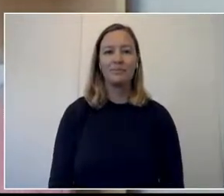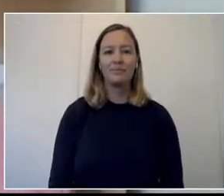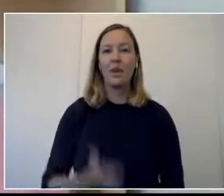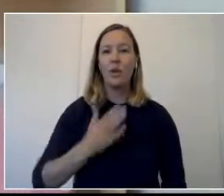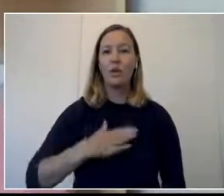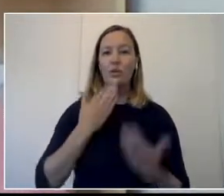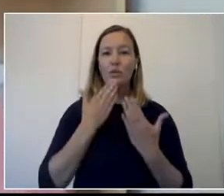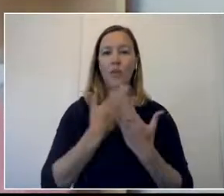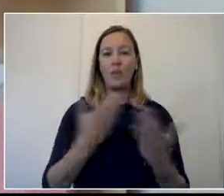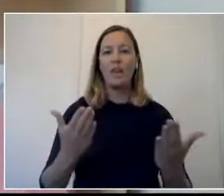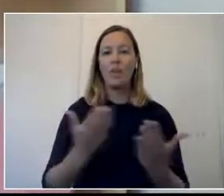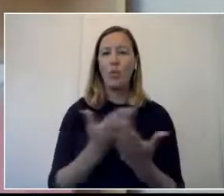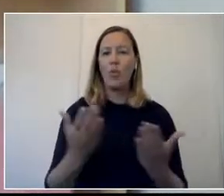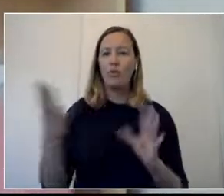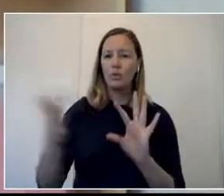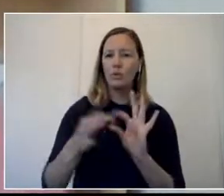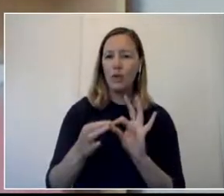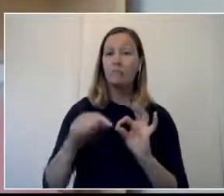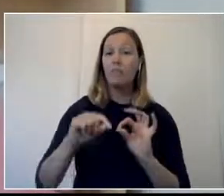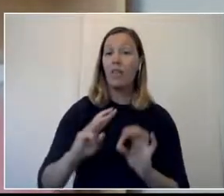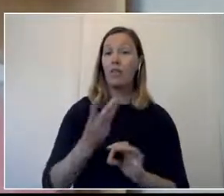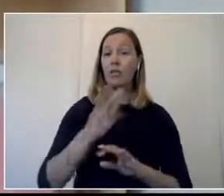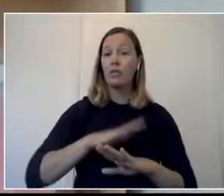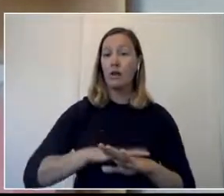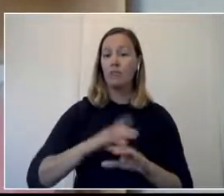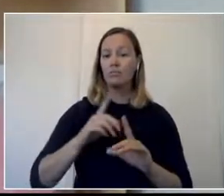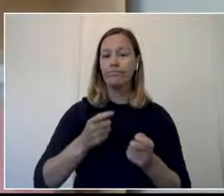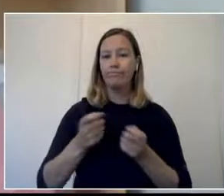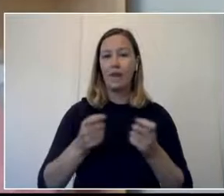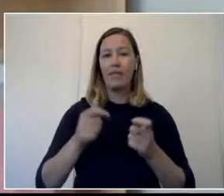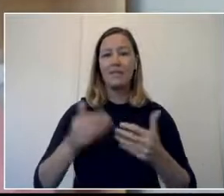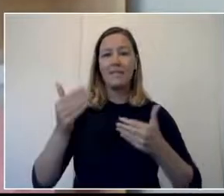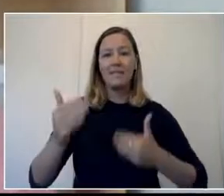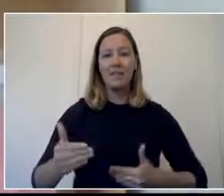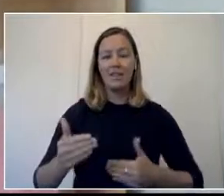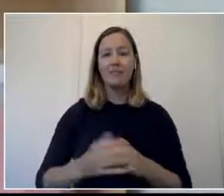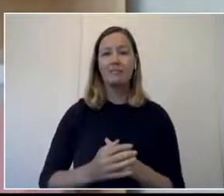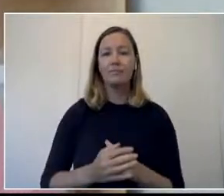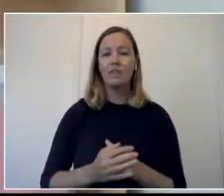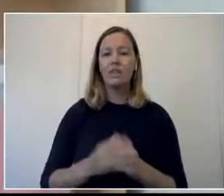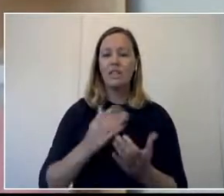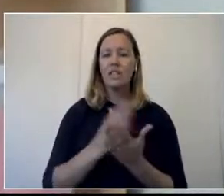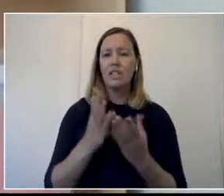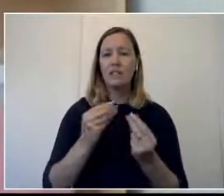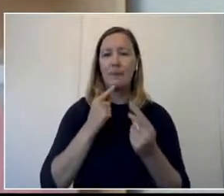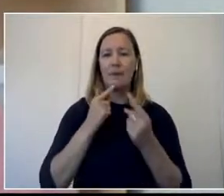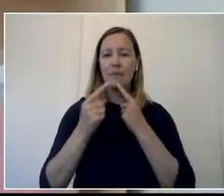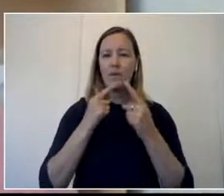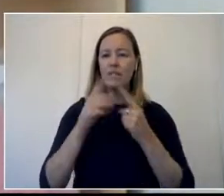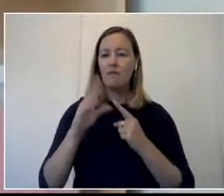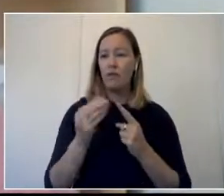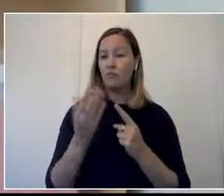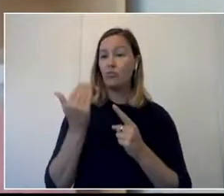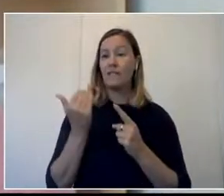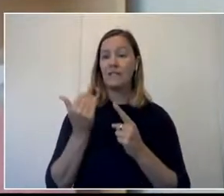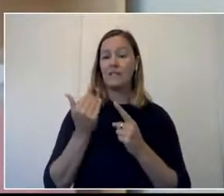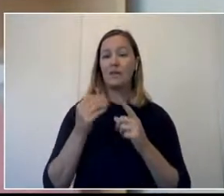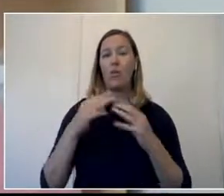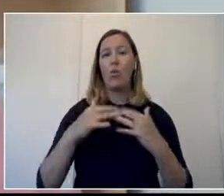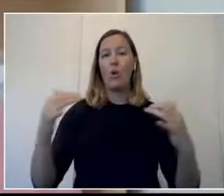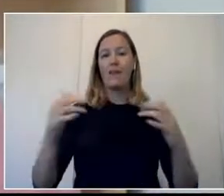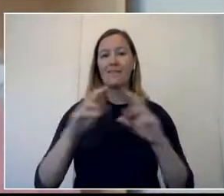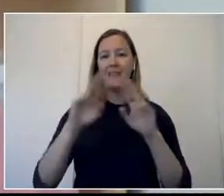joining us today, our third session on our series of sharing some of the insights from our latest Audience Atlas